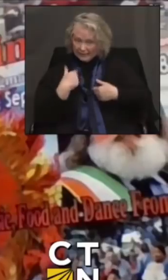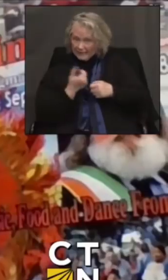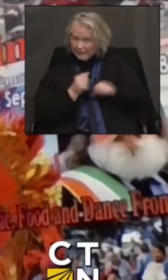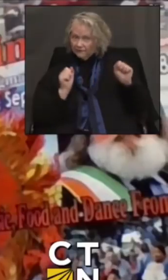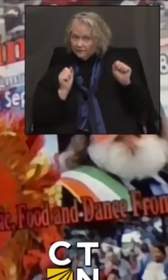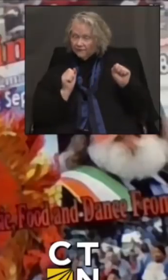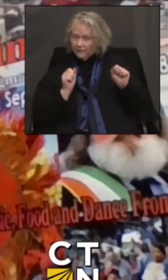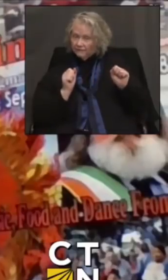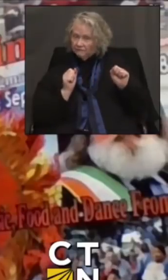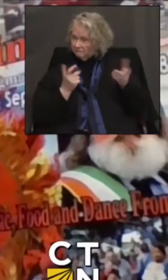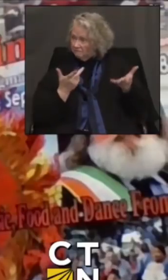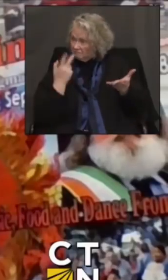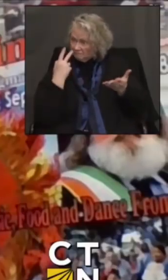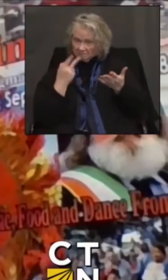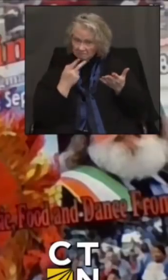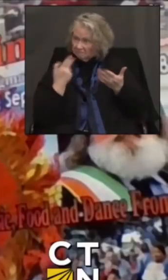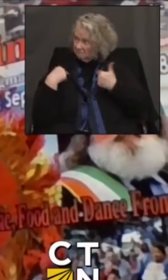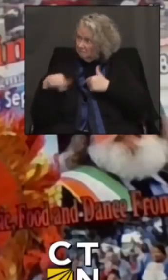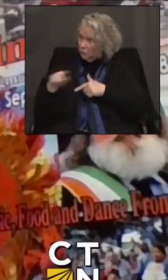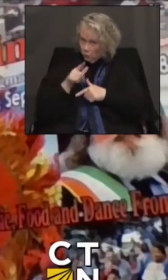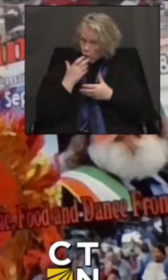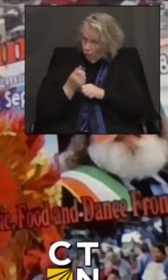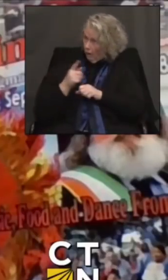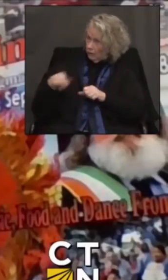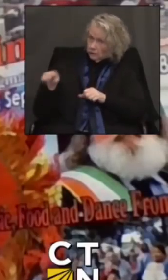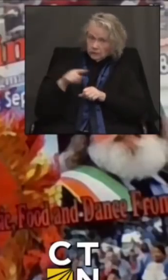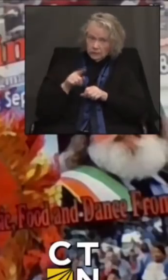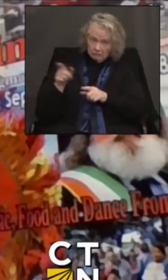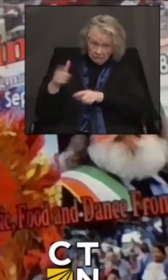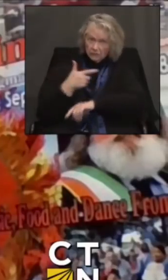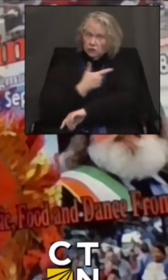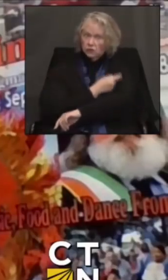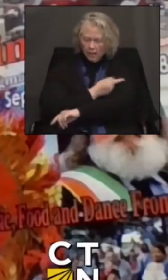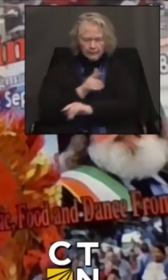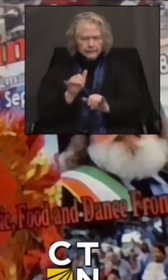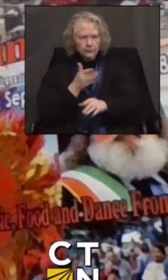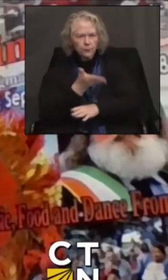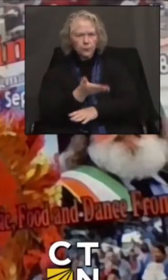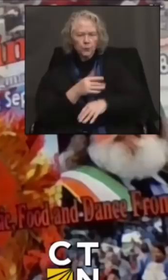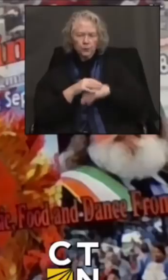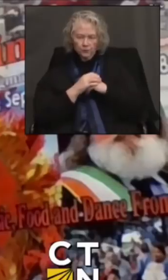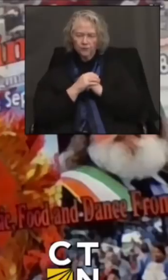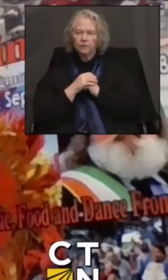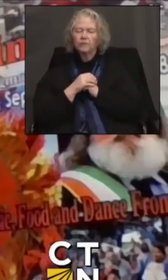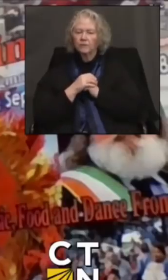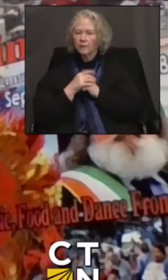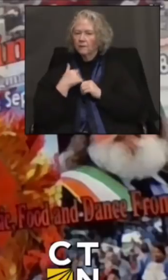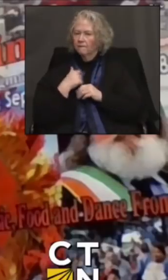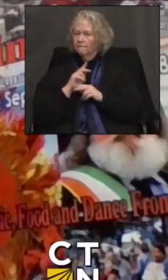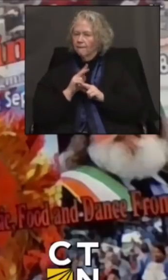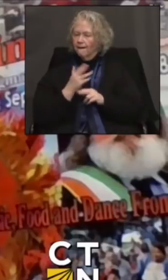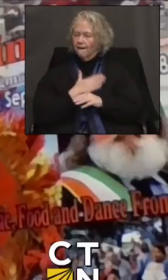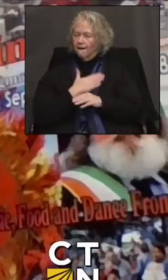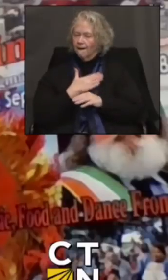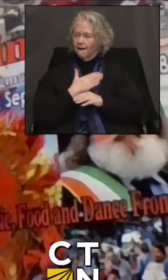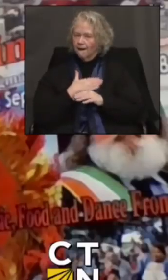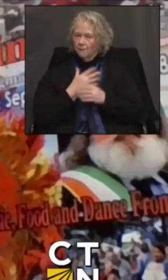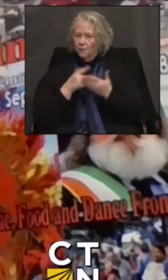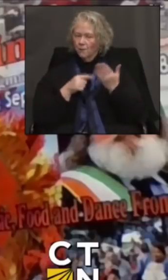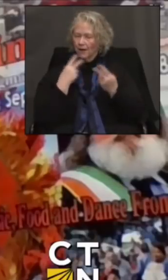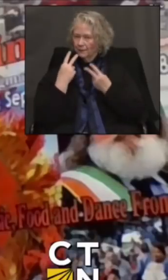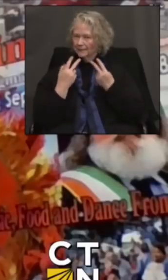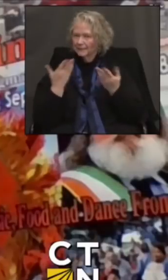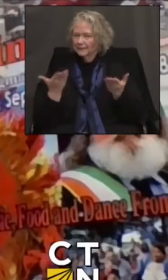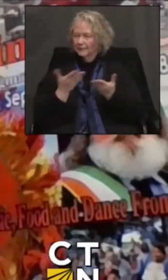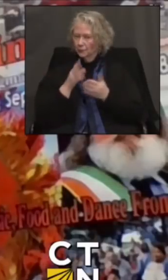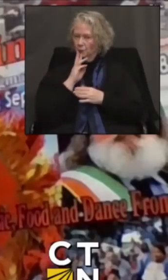can trust it. If you see trusted leaders getting it, you can get it. You'll trust and go and get it yourself. I am very happy with the work that's been done in the city of